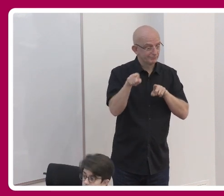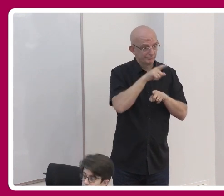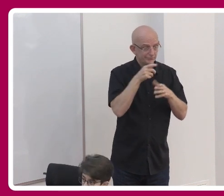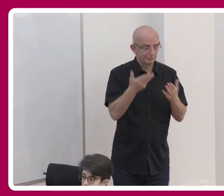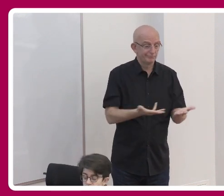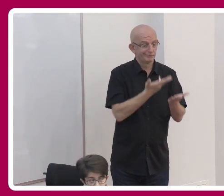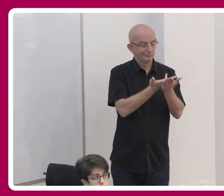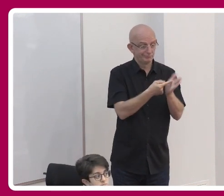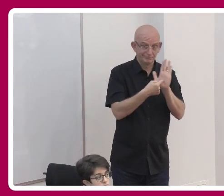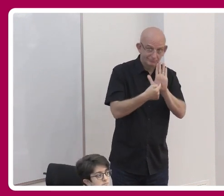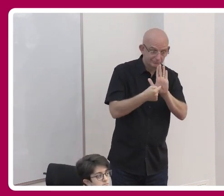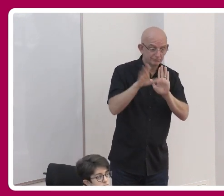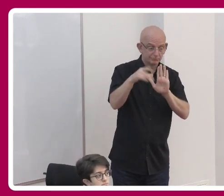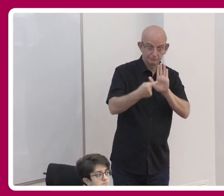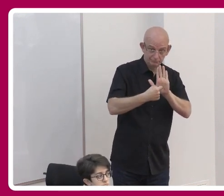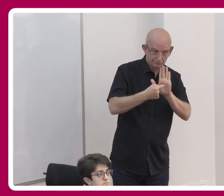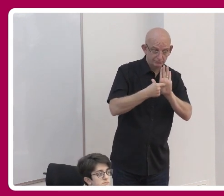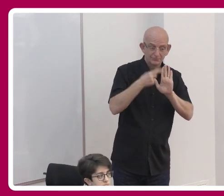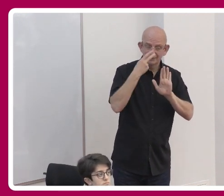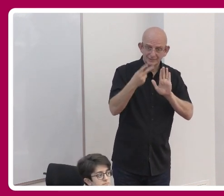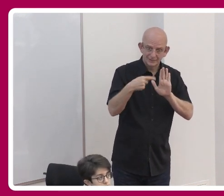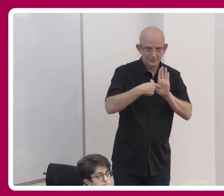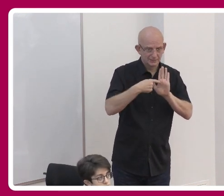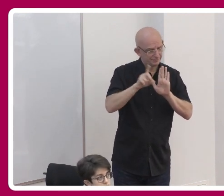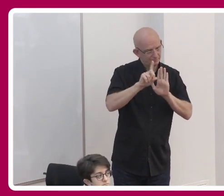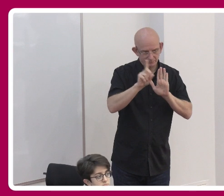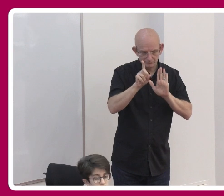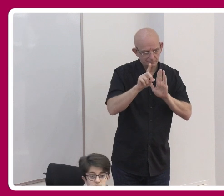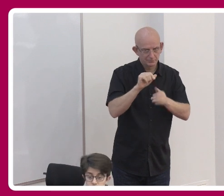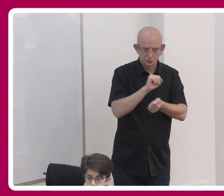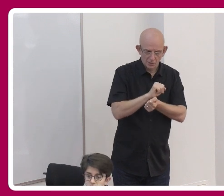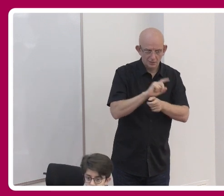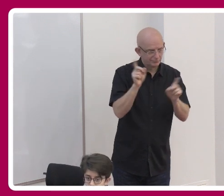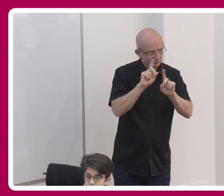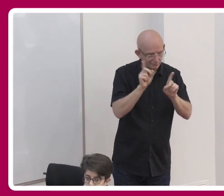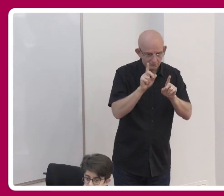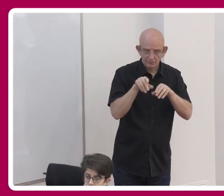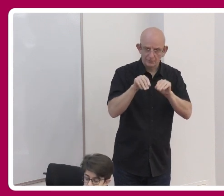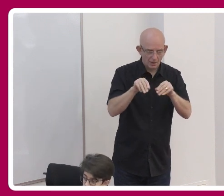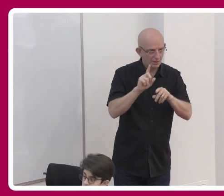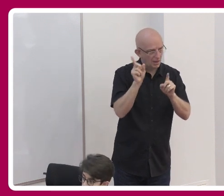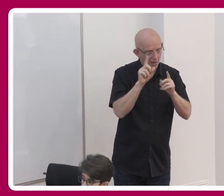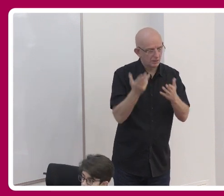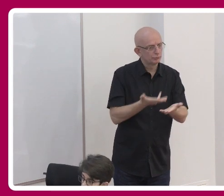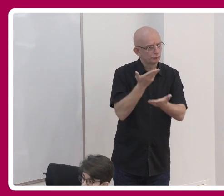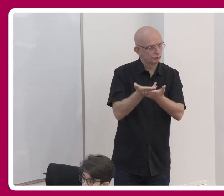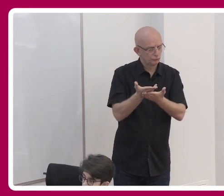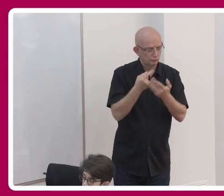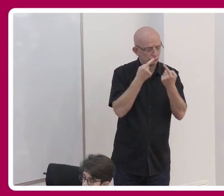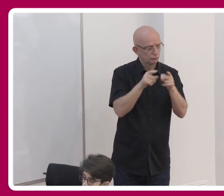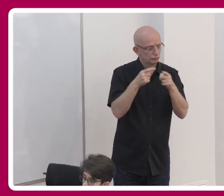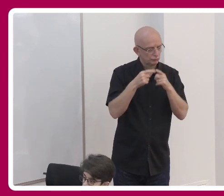in submissions across different UN bodies, right? So if there's an opportunity,